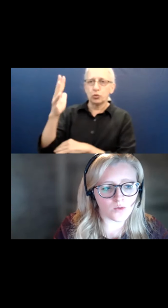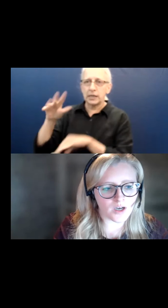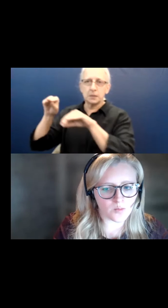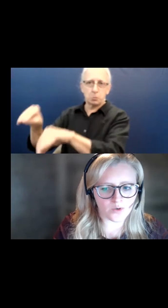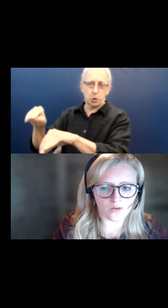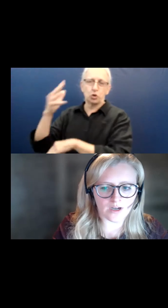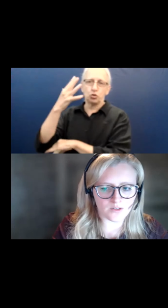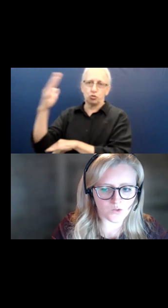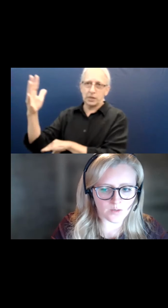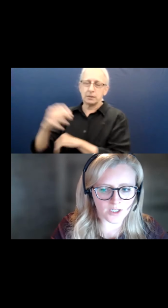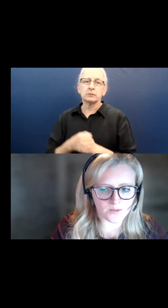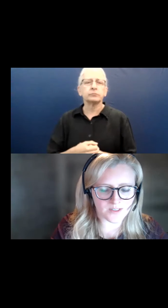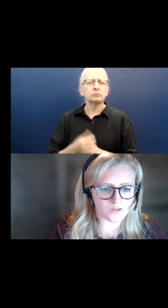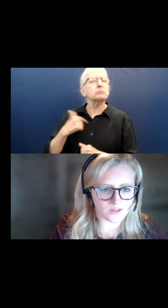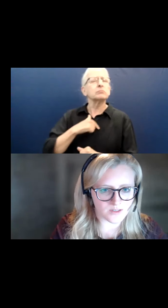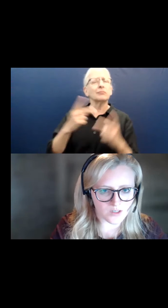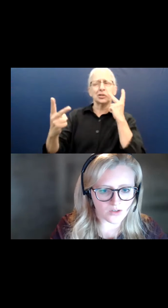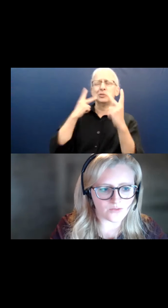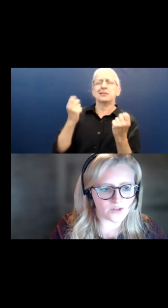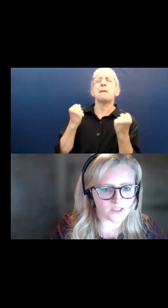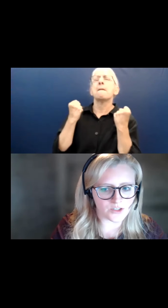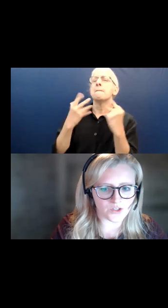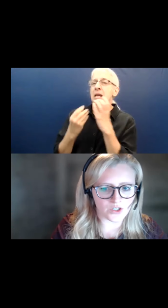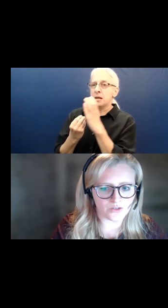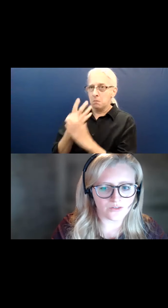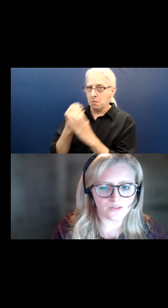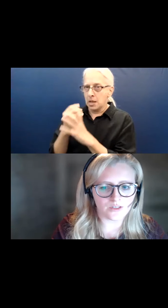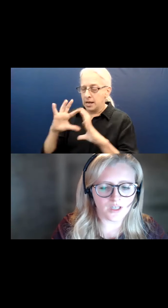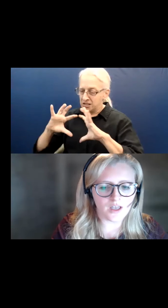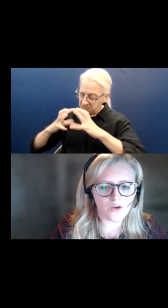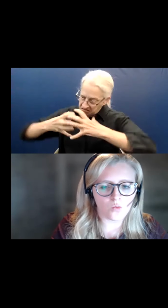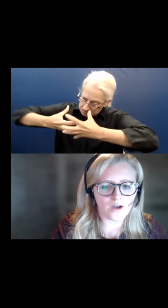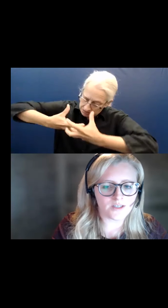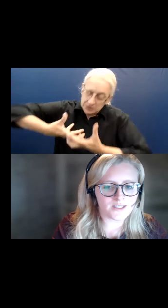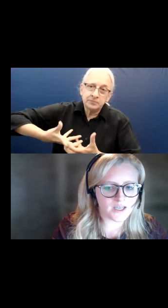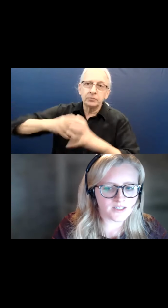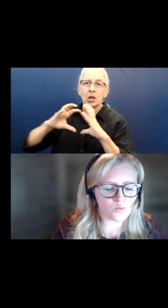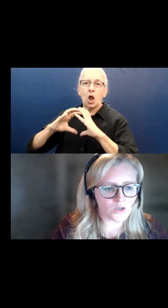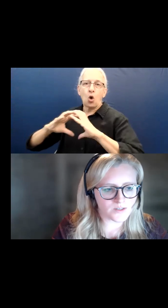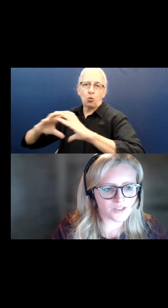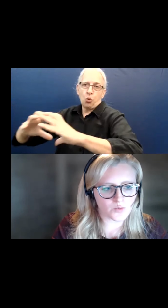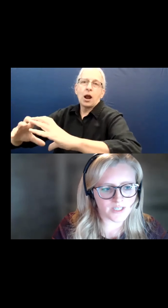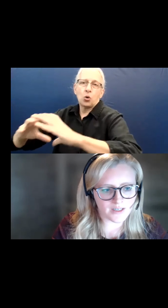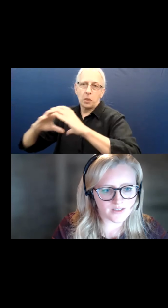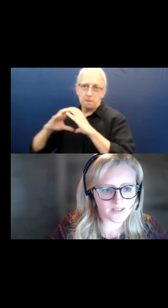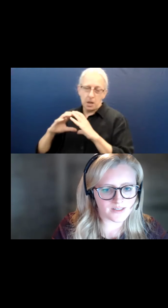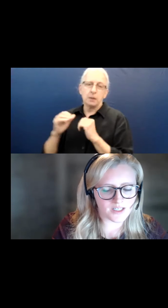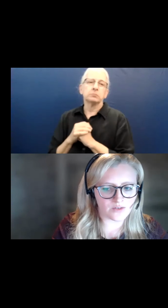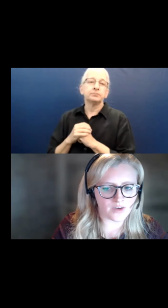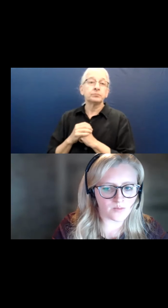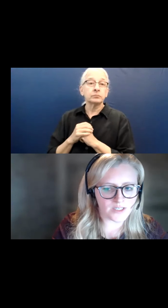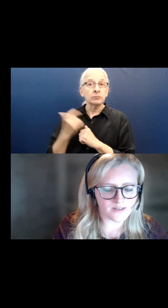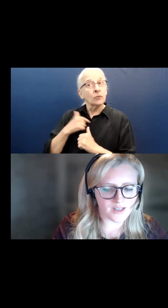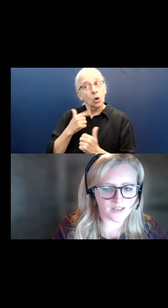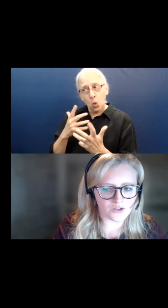have grown up around the sewer pipe since it was installed 50 years ago. While the design team works to protect